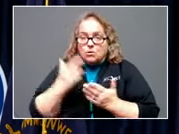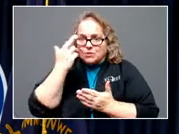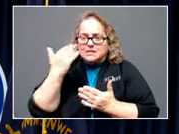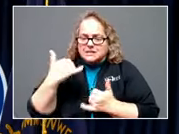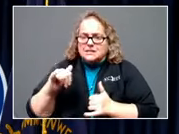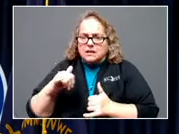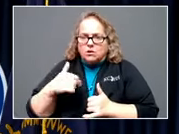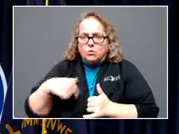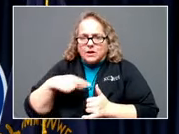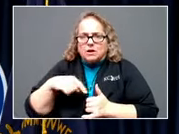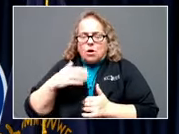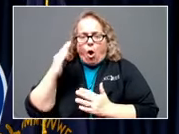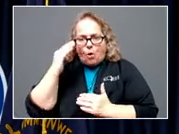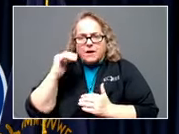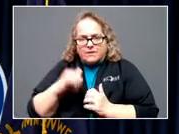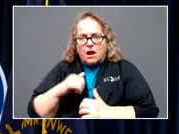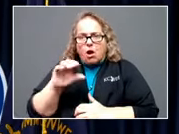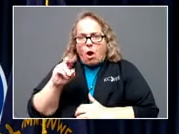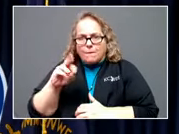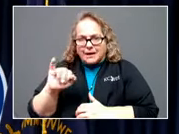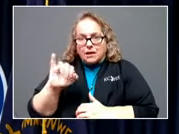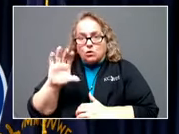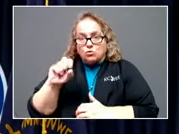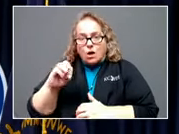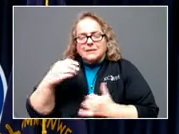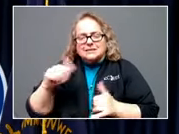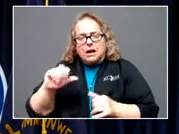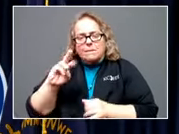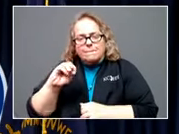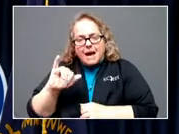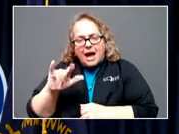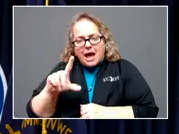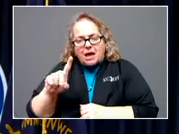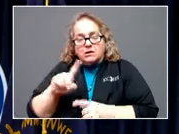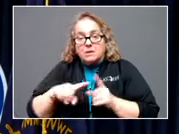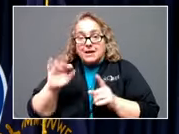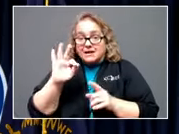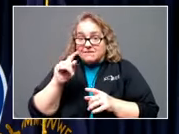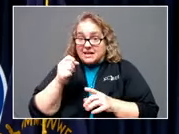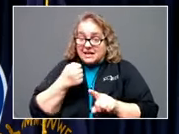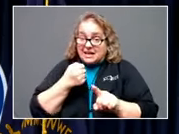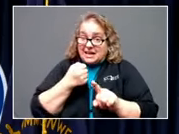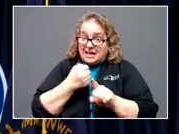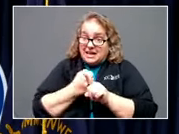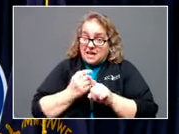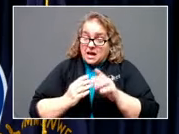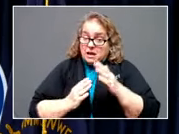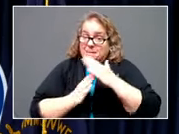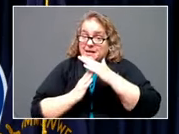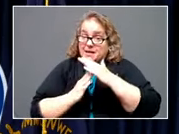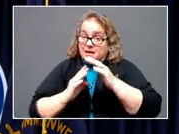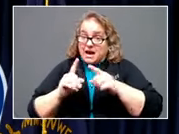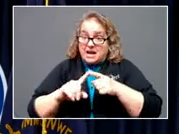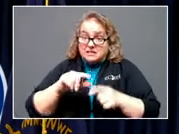more mild. But if Omicron reaches a peak that's half again or twice as high as the previous peak, there'll be plenty of people who are